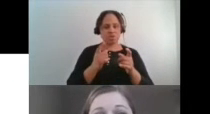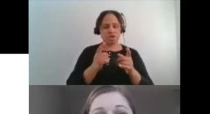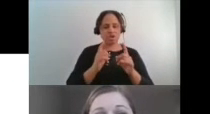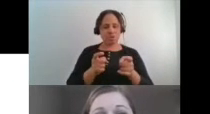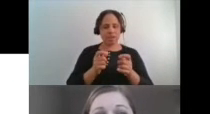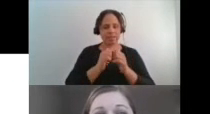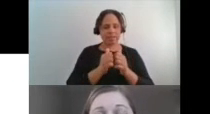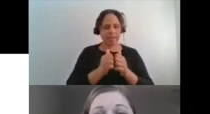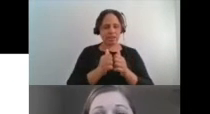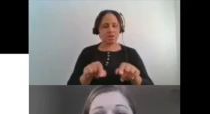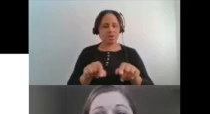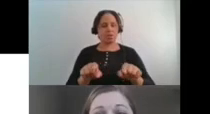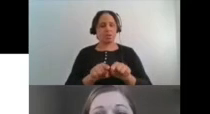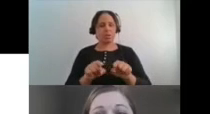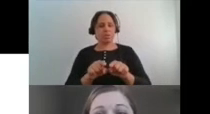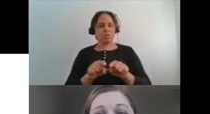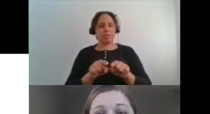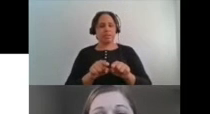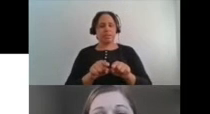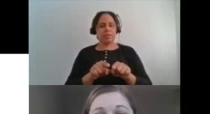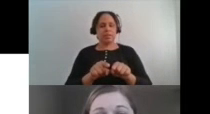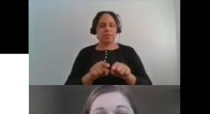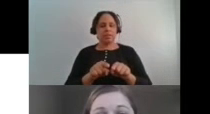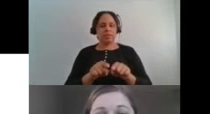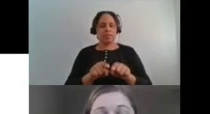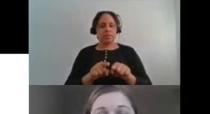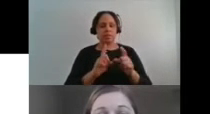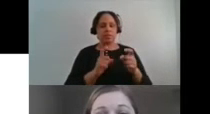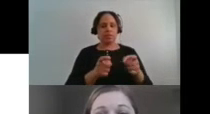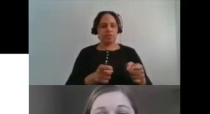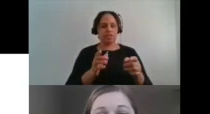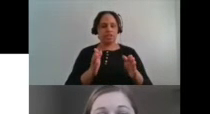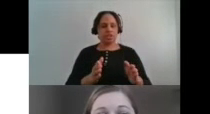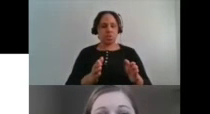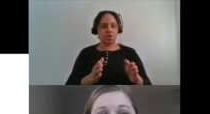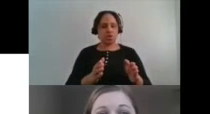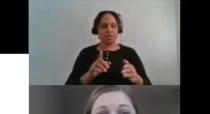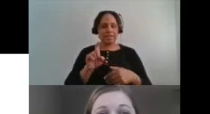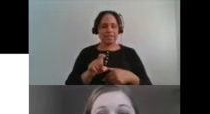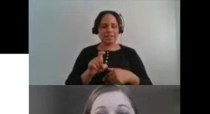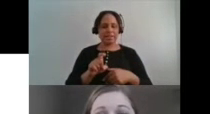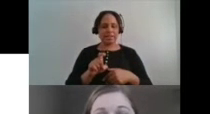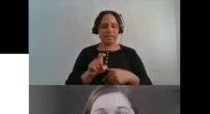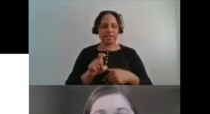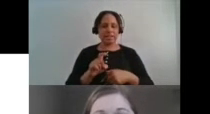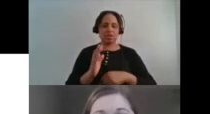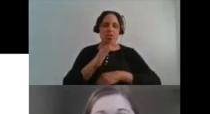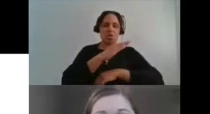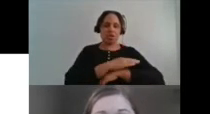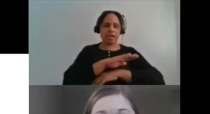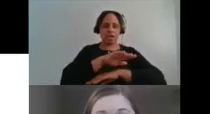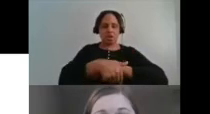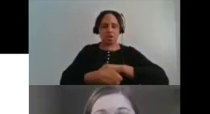then also, the donor needs 24/7 support for 1 to 2 weeks